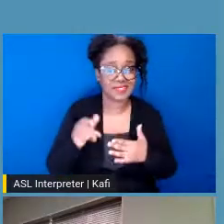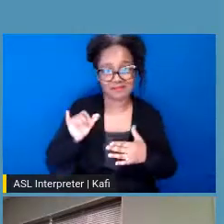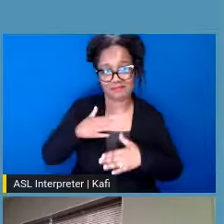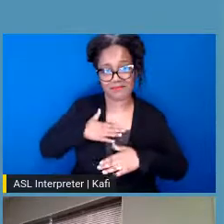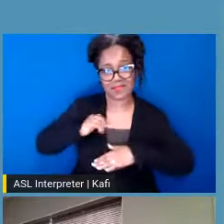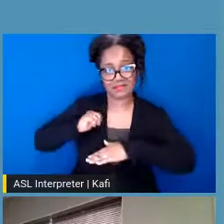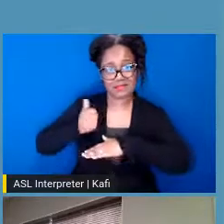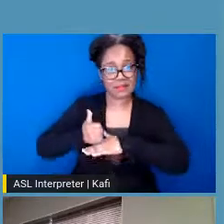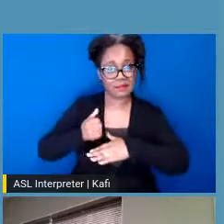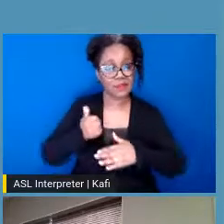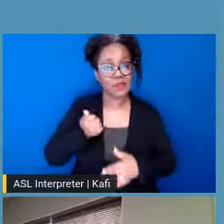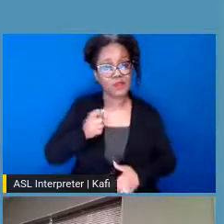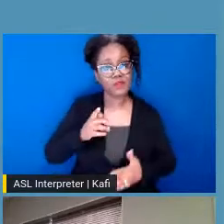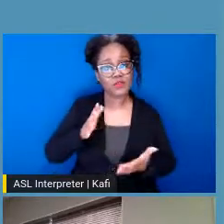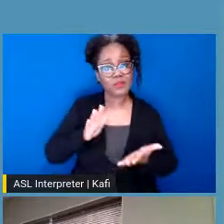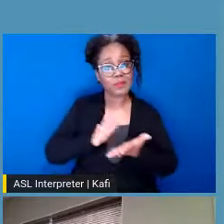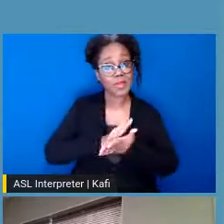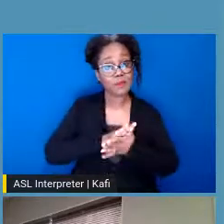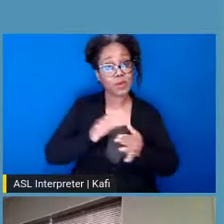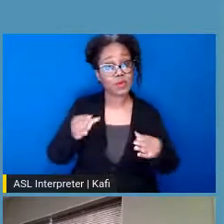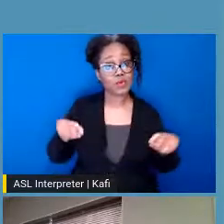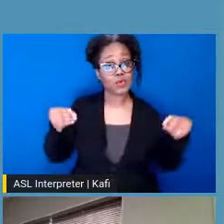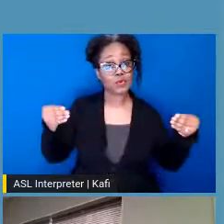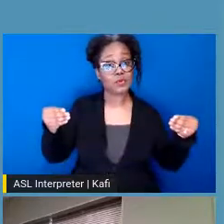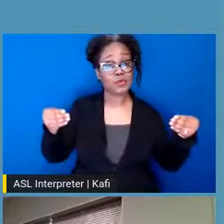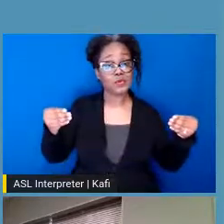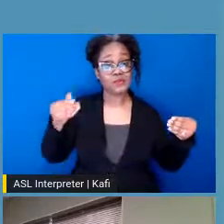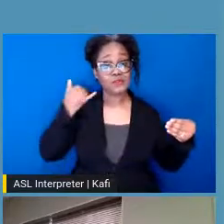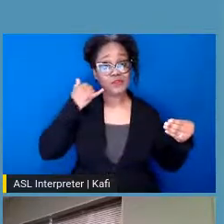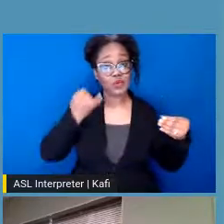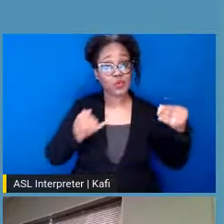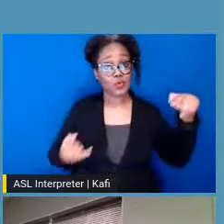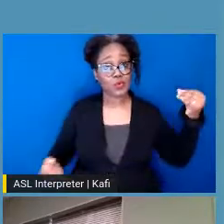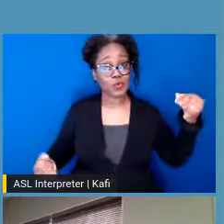couple pieces of paper, some foam core, and some string.